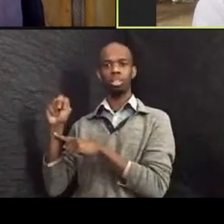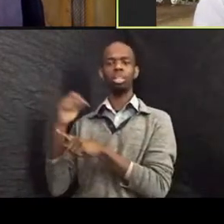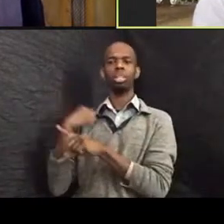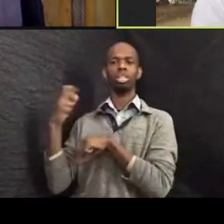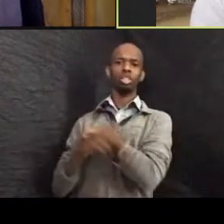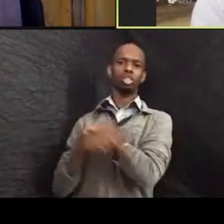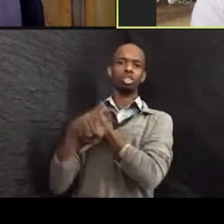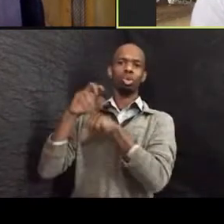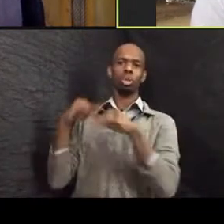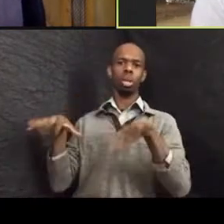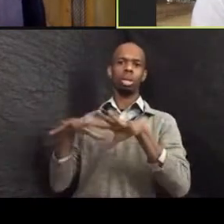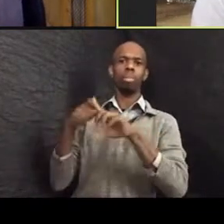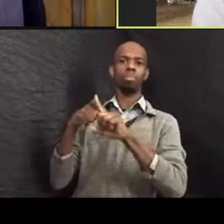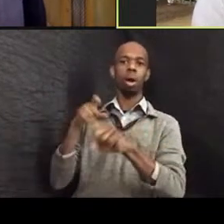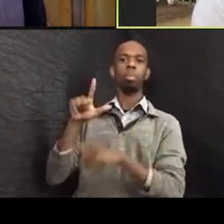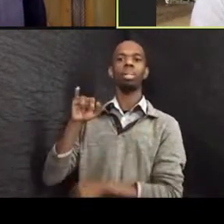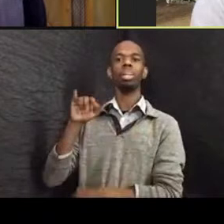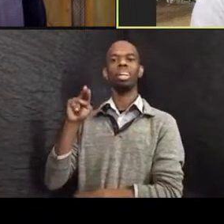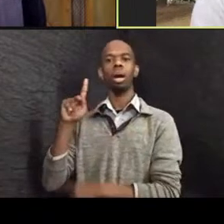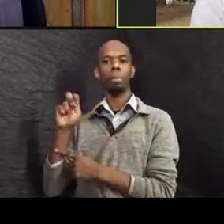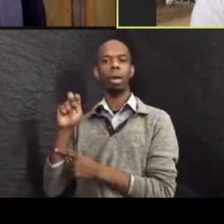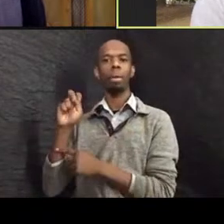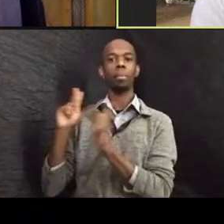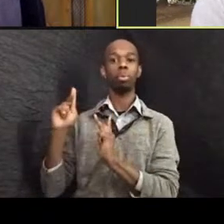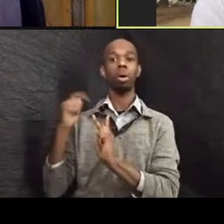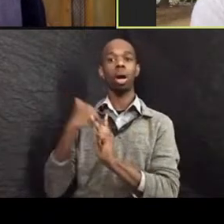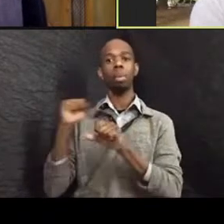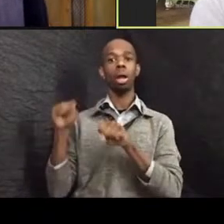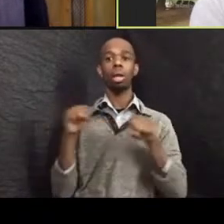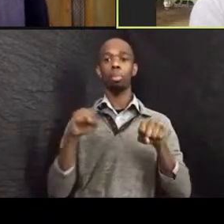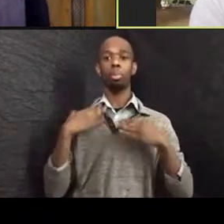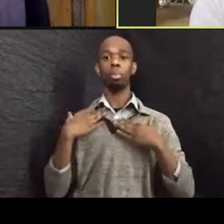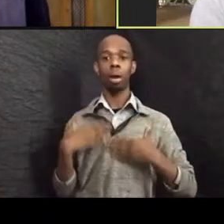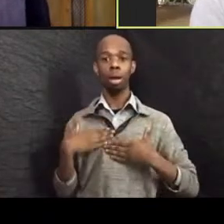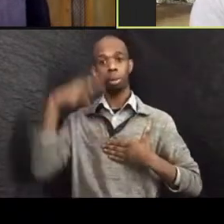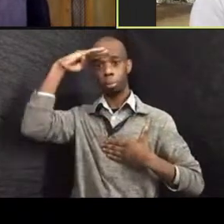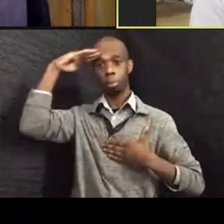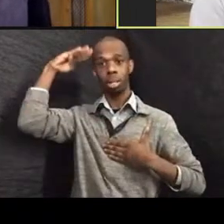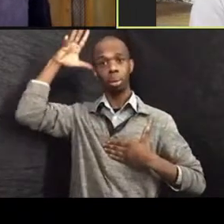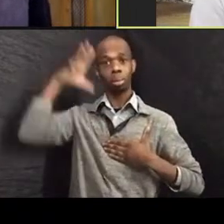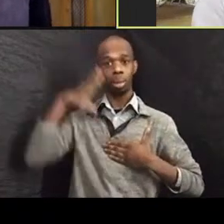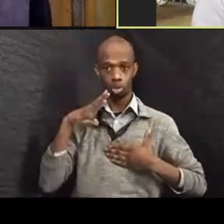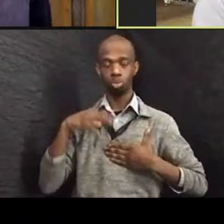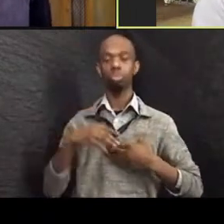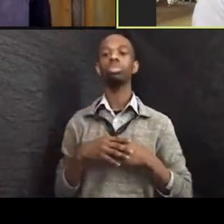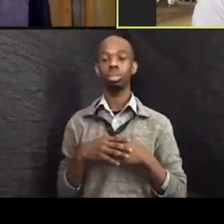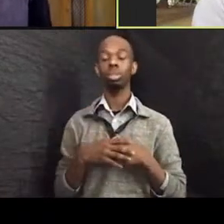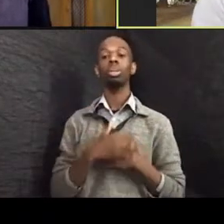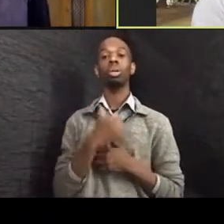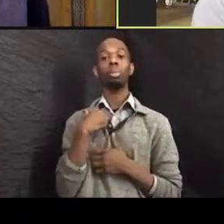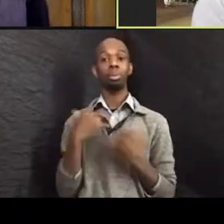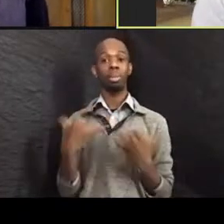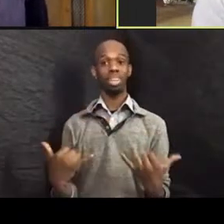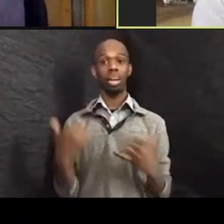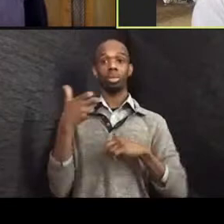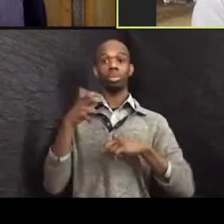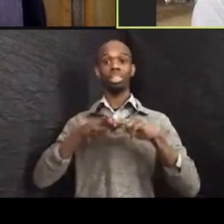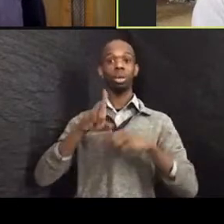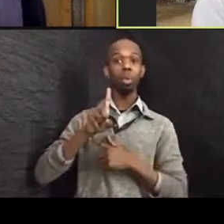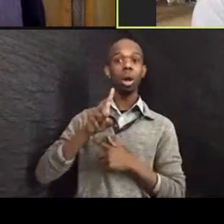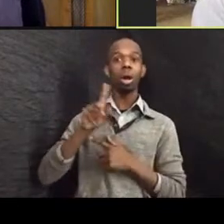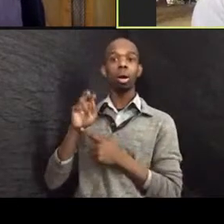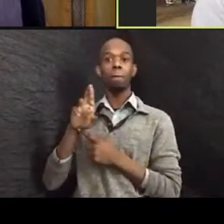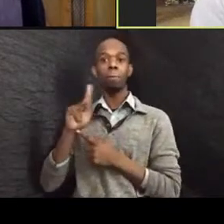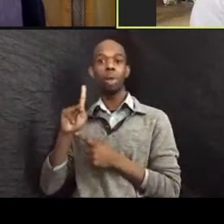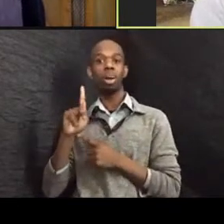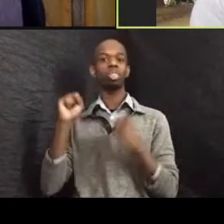people. I am an able-bodied Black male. I am currently sitting in a park surrounded by